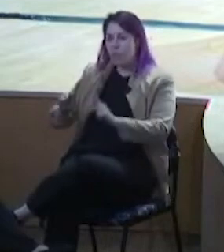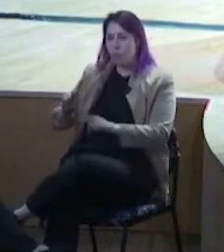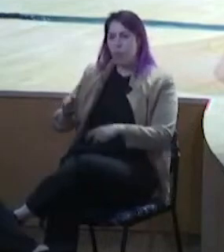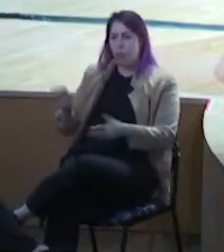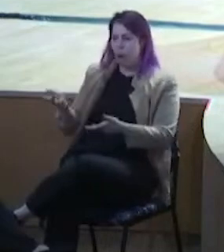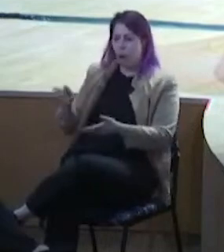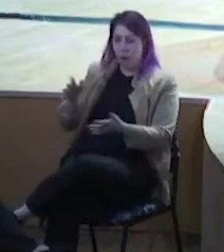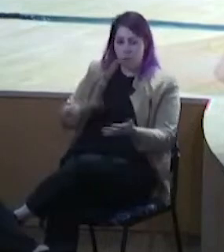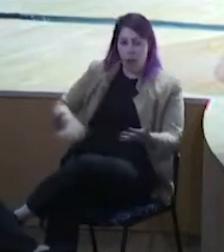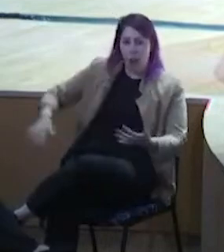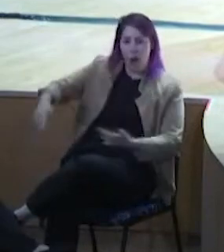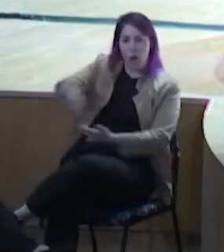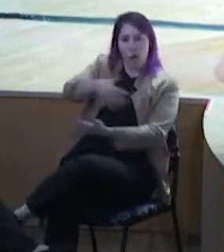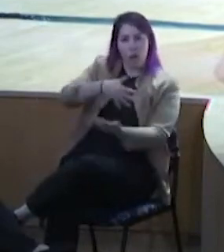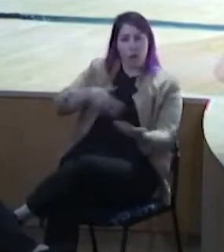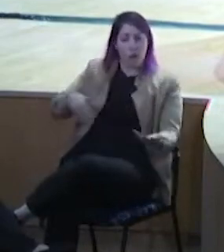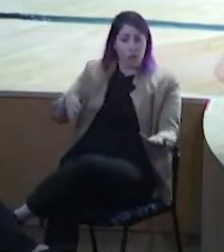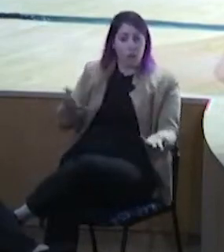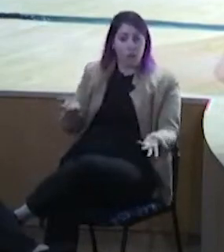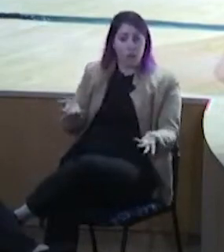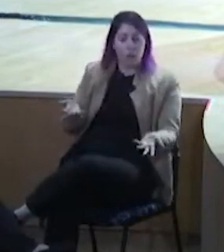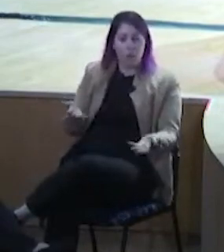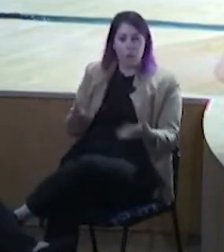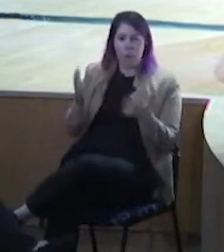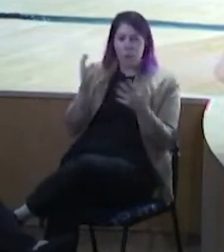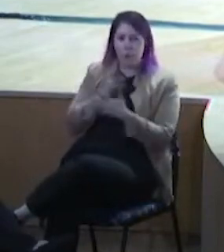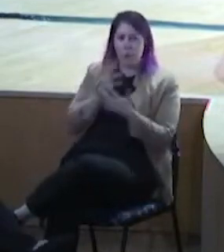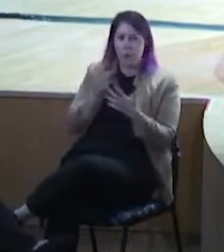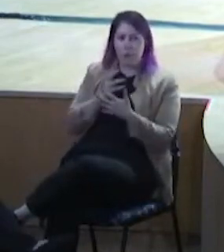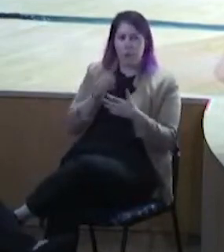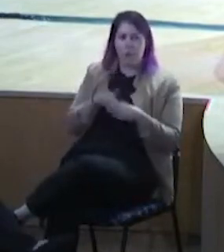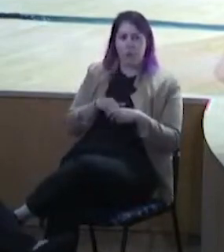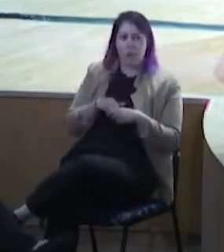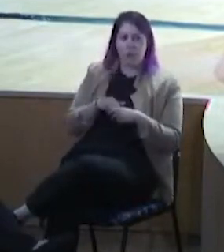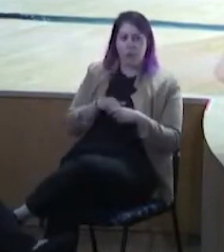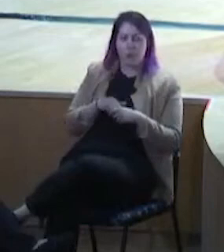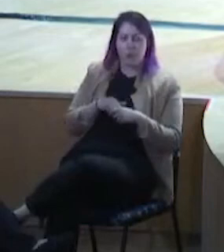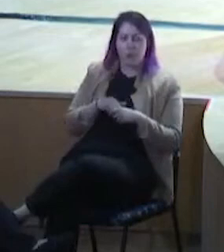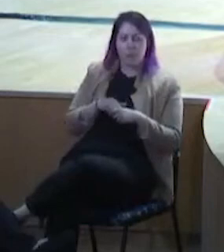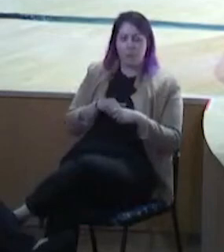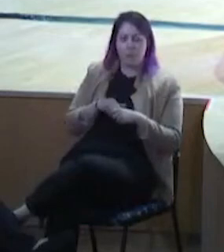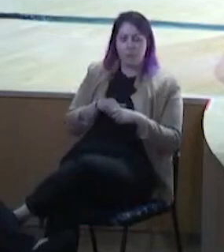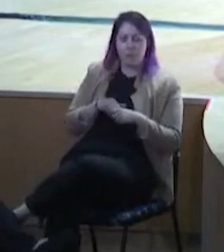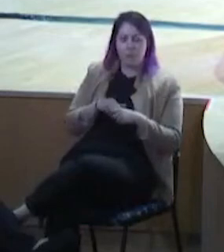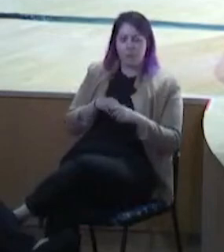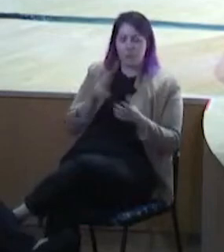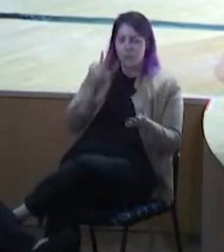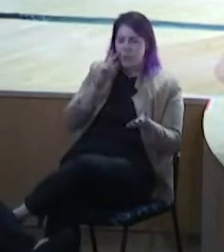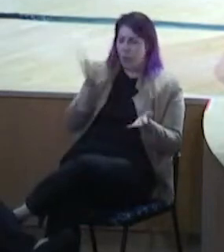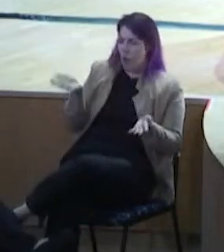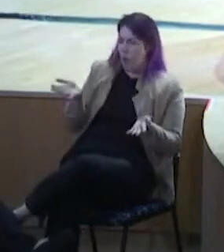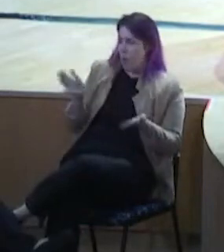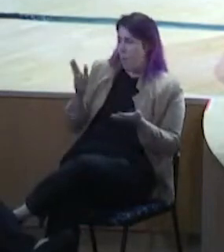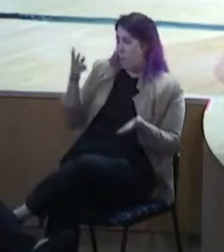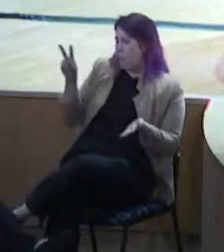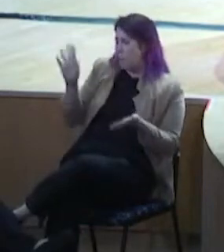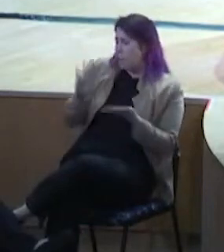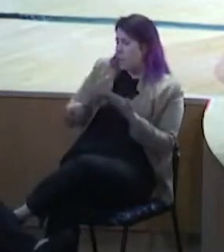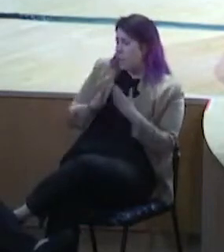it poses like real questions, like similar to what Joey was saying, like food sovereignty in Mexico City is